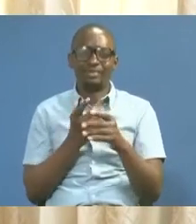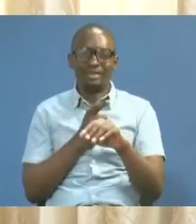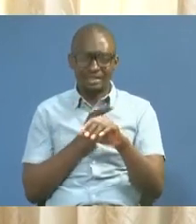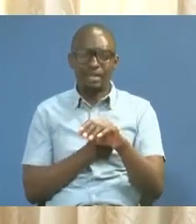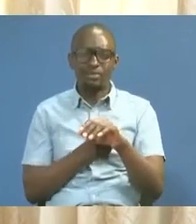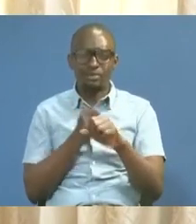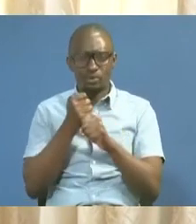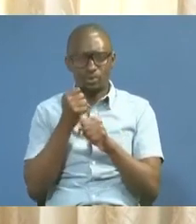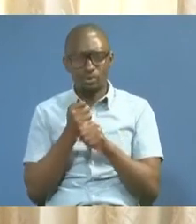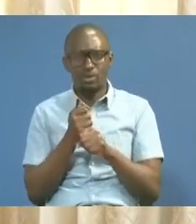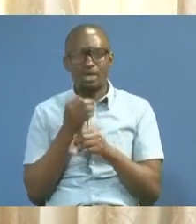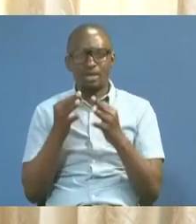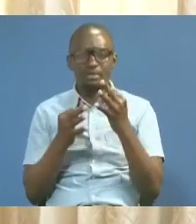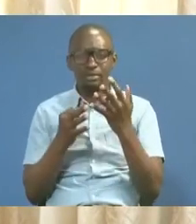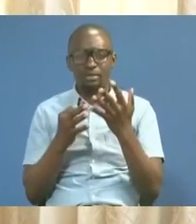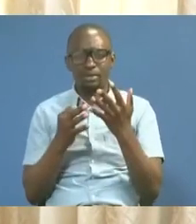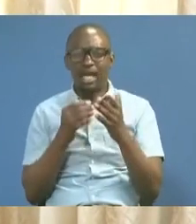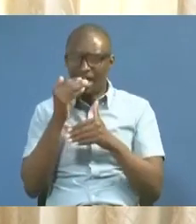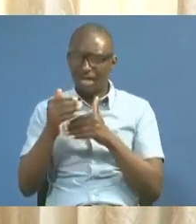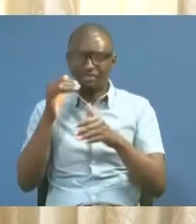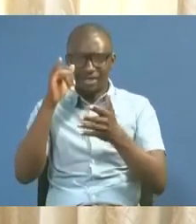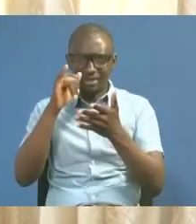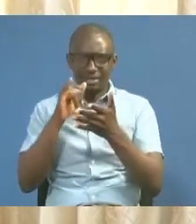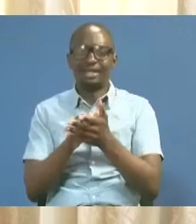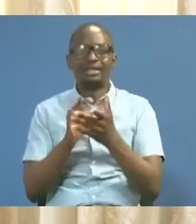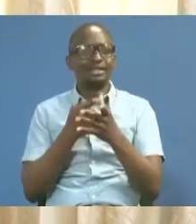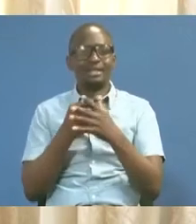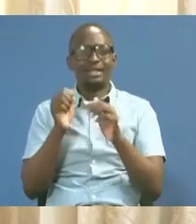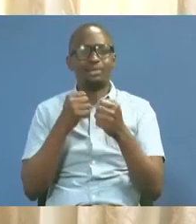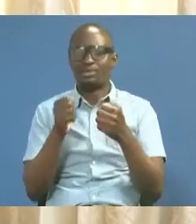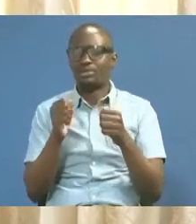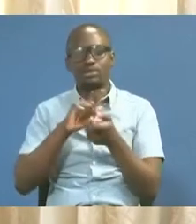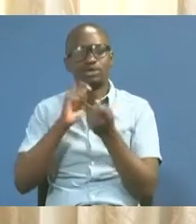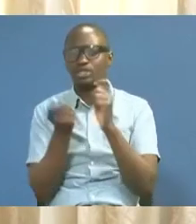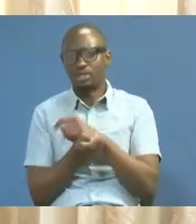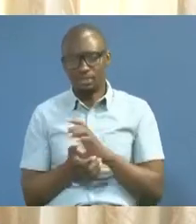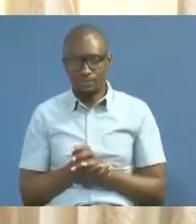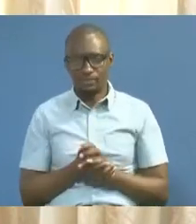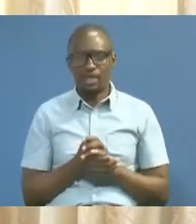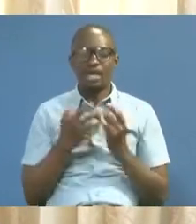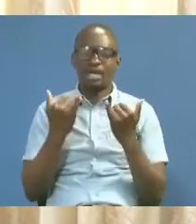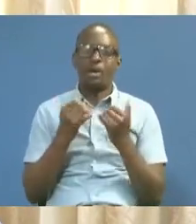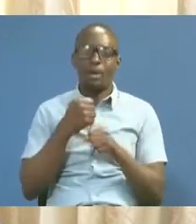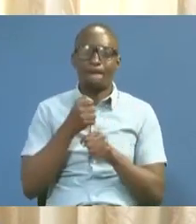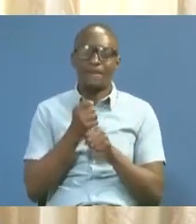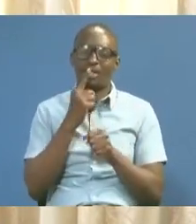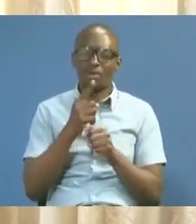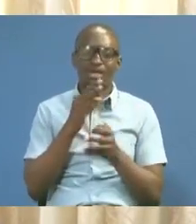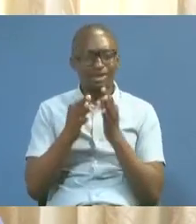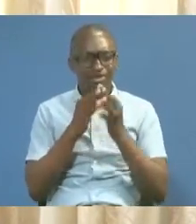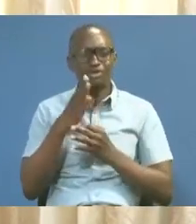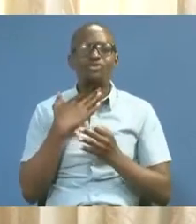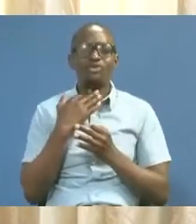in terms of adjusting a course or including a course that you'd have wanted. So make sure that in case you want to change your